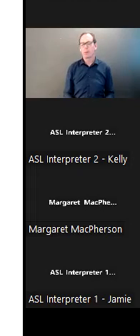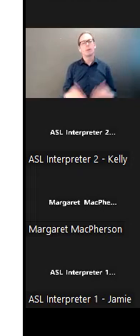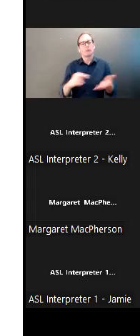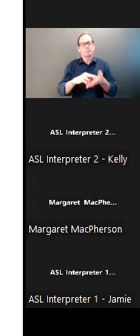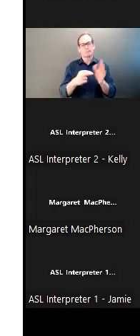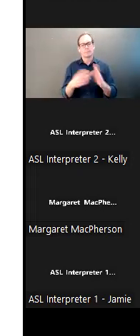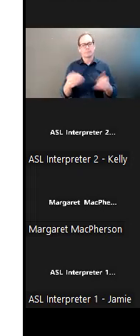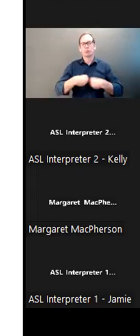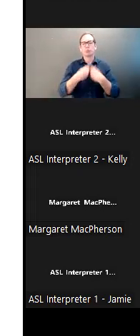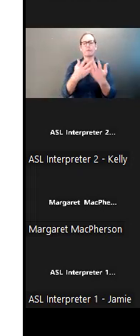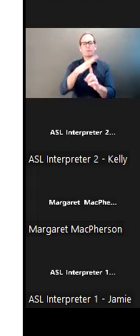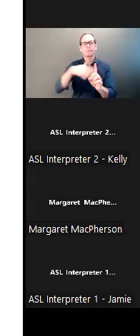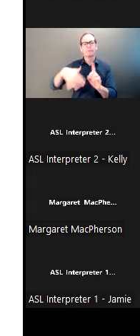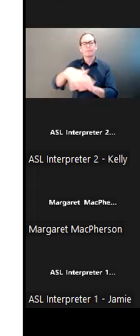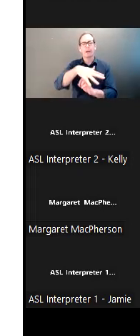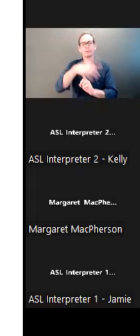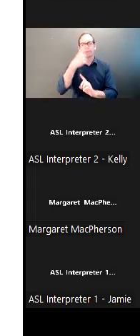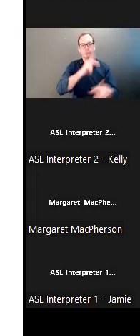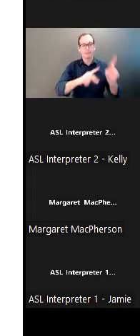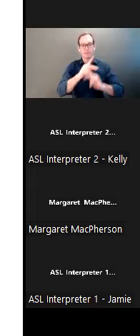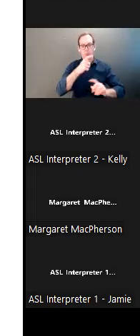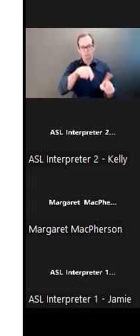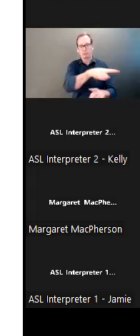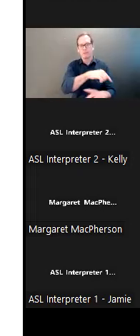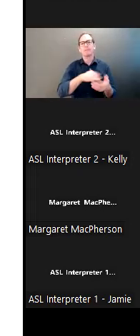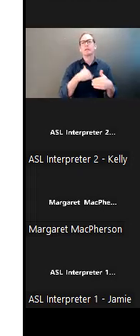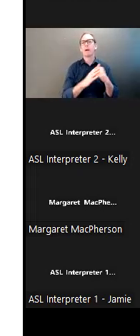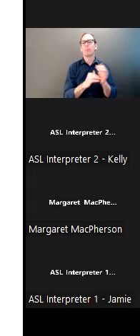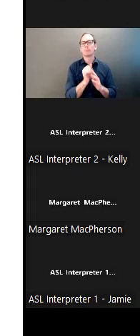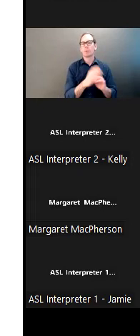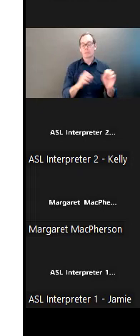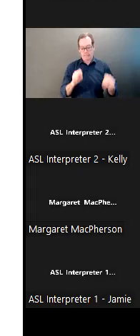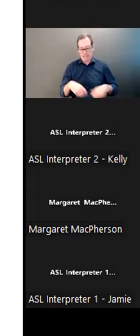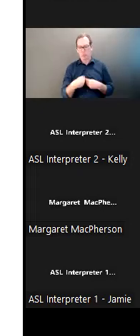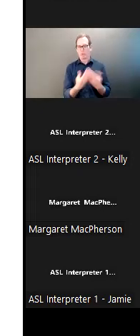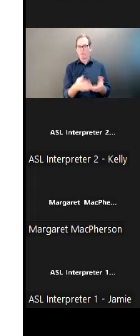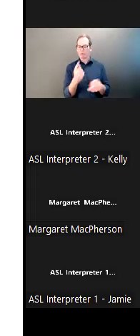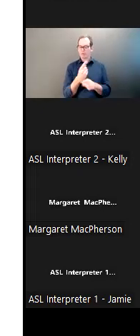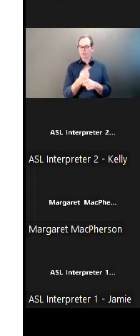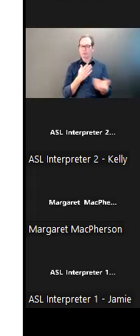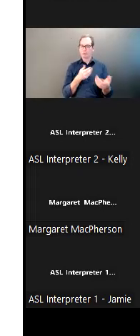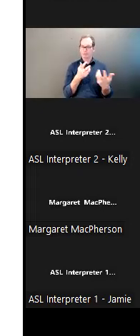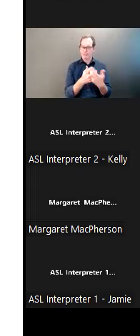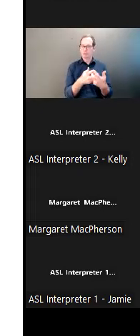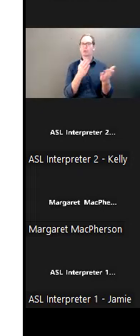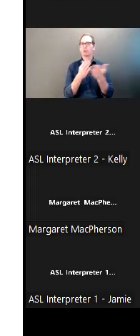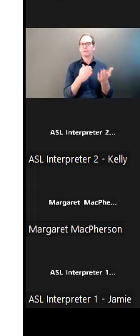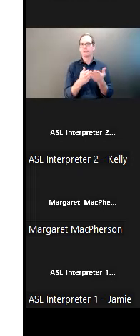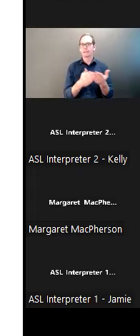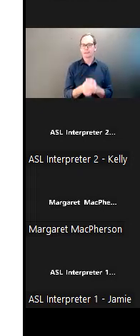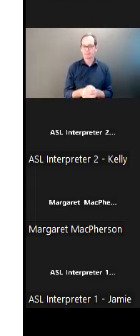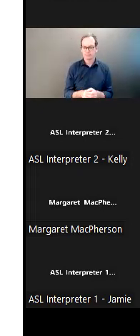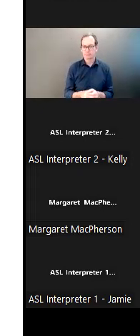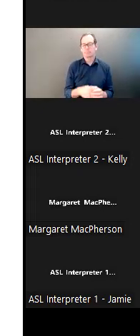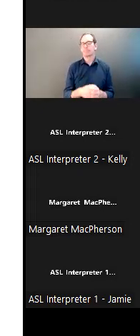as we've done this work for a couple of decades now, the concern for us was that sometimes a trauma-informed approach